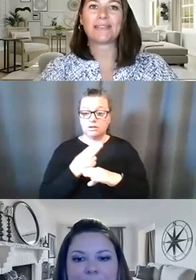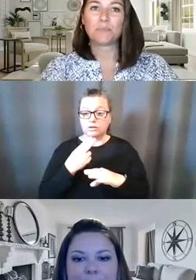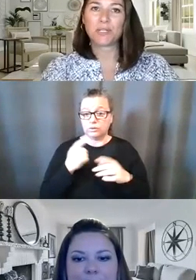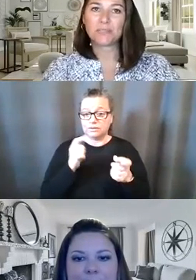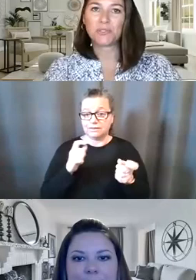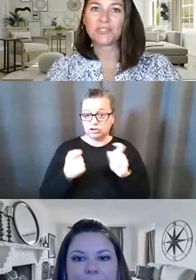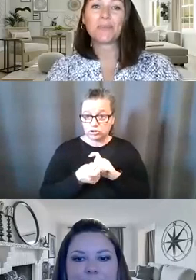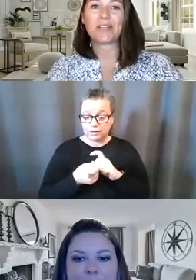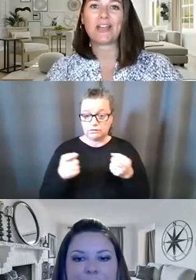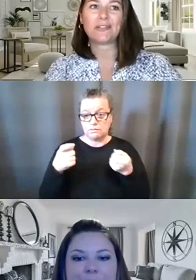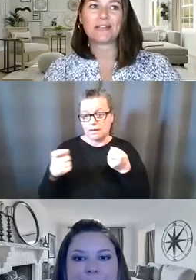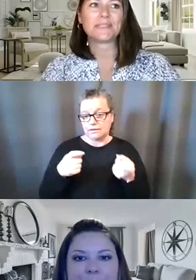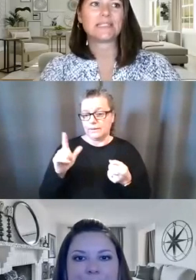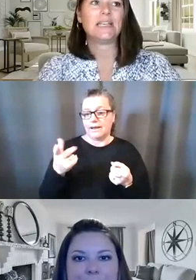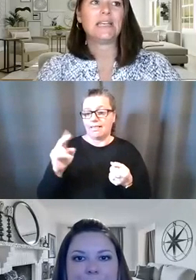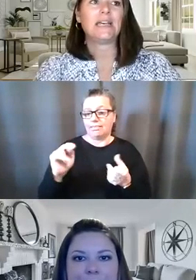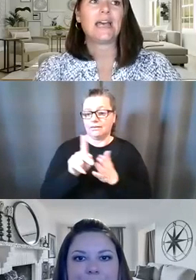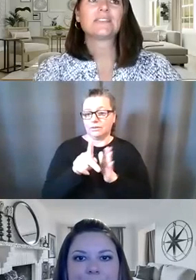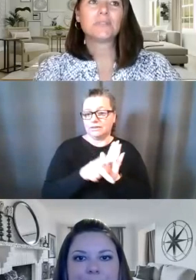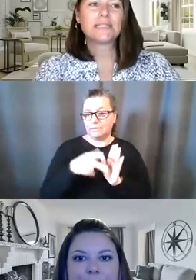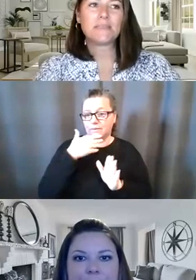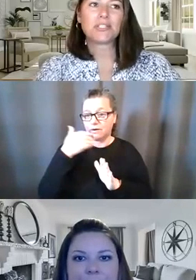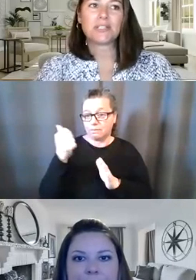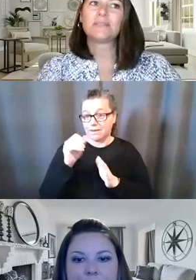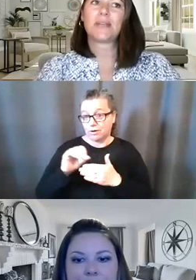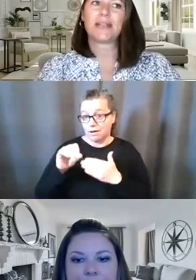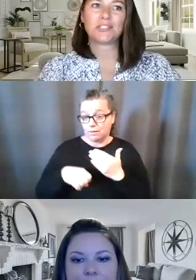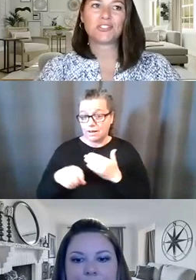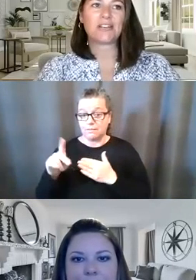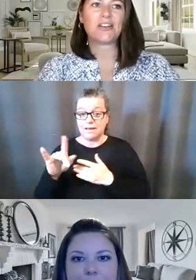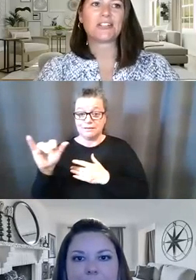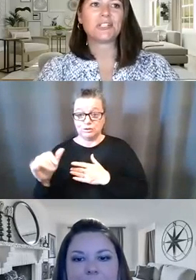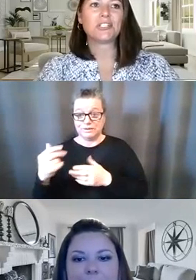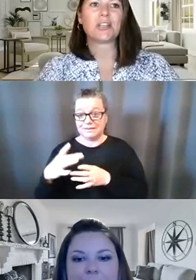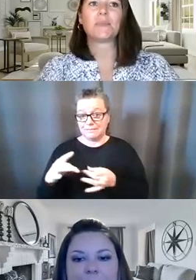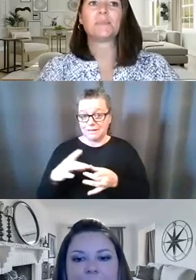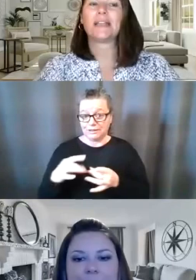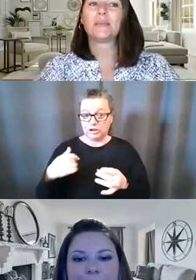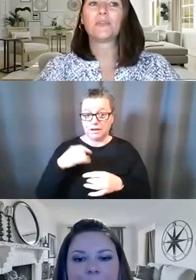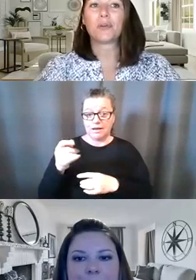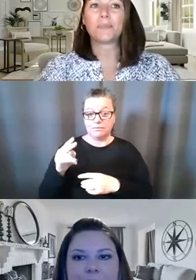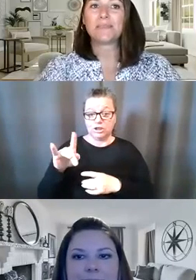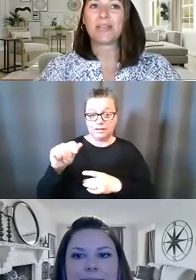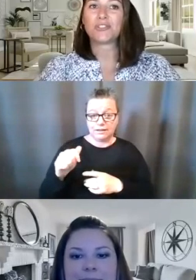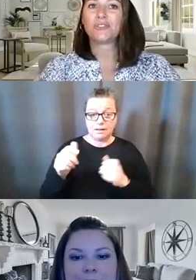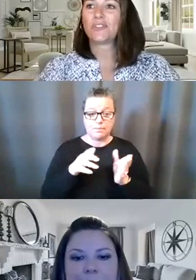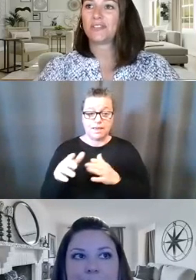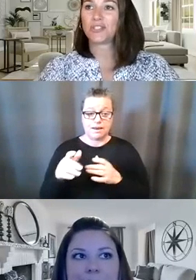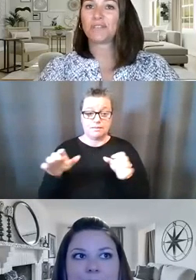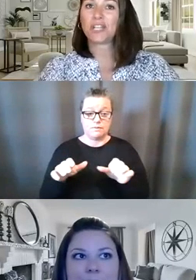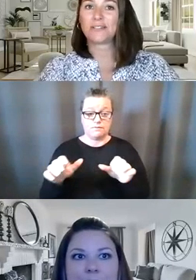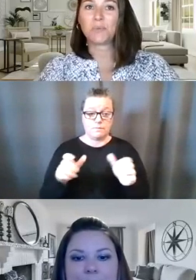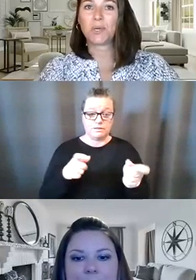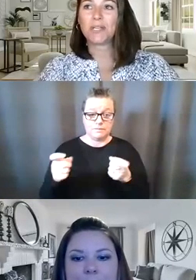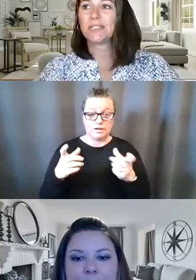and lean principles for better outcomes. As Christy mentioned, my name is Janina Ostrich and I'm the Planning and Performance Manager for the Division